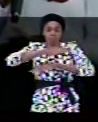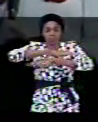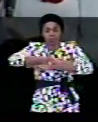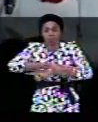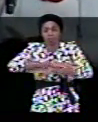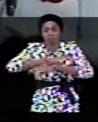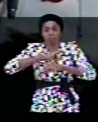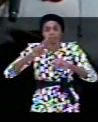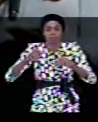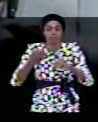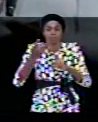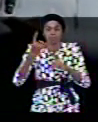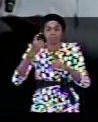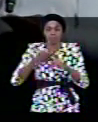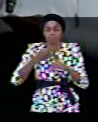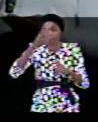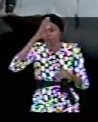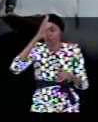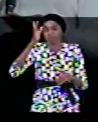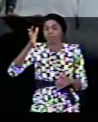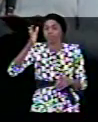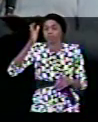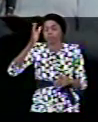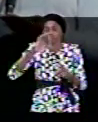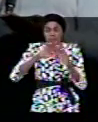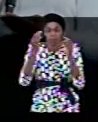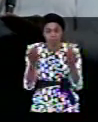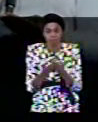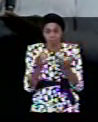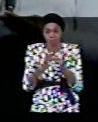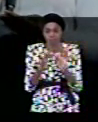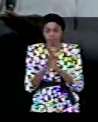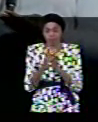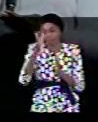when from the family Bible God will